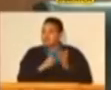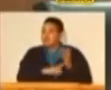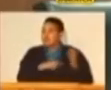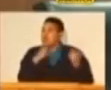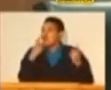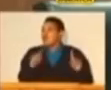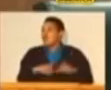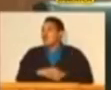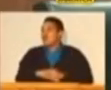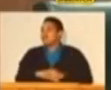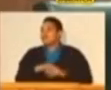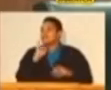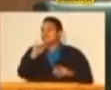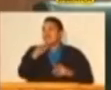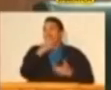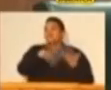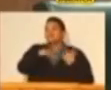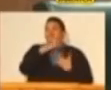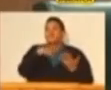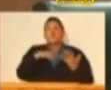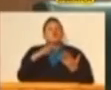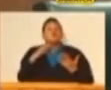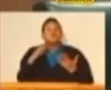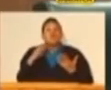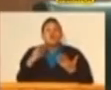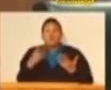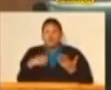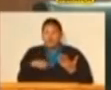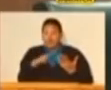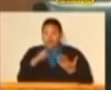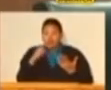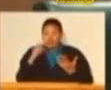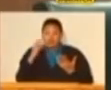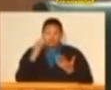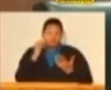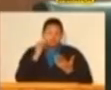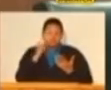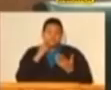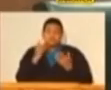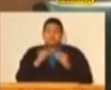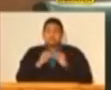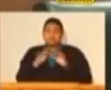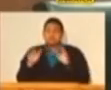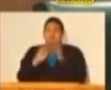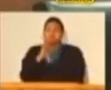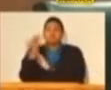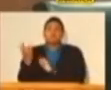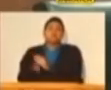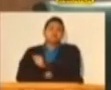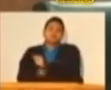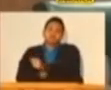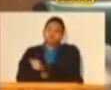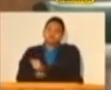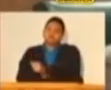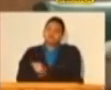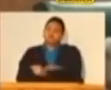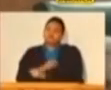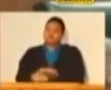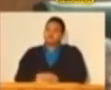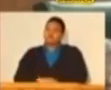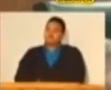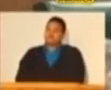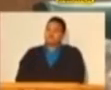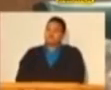That social experiment mutated into a garrison. Mr. Bunting says the opposition hopes